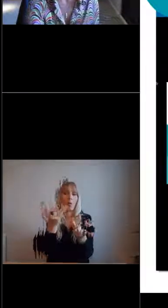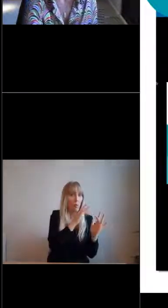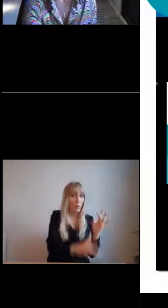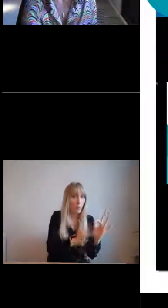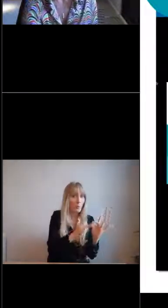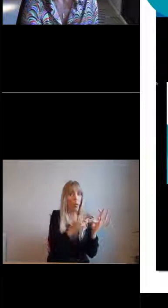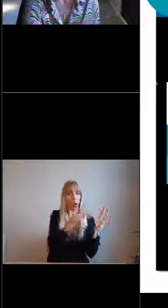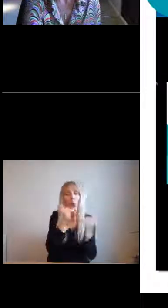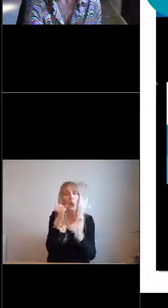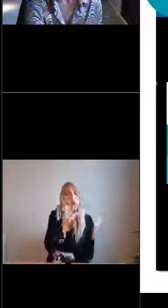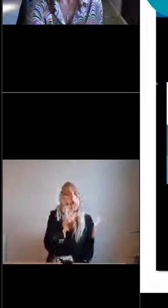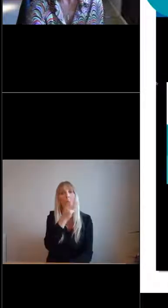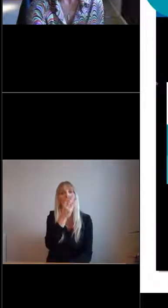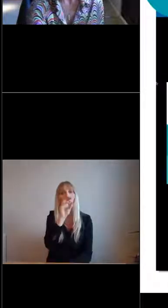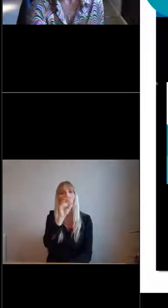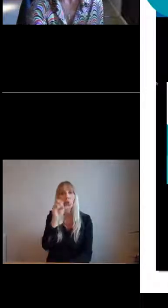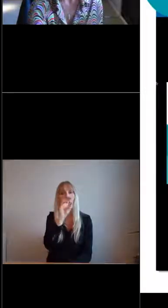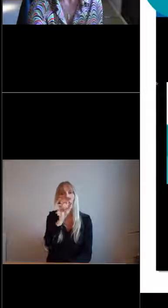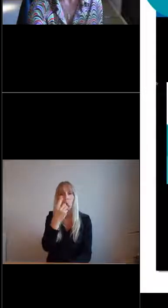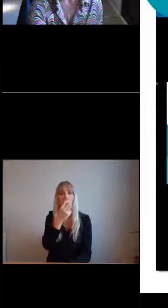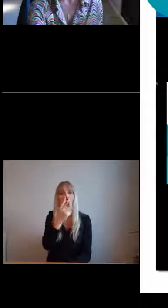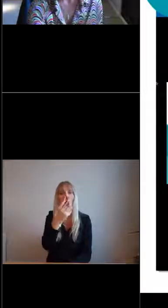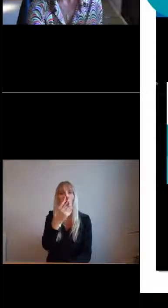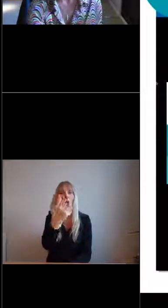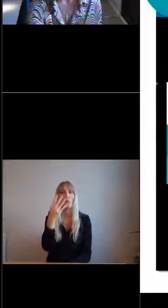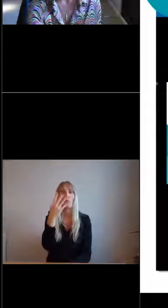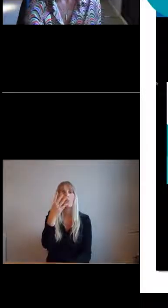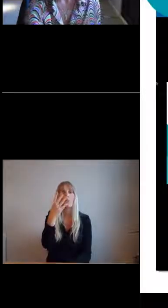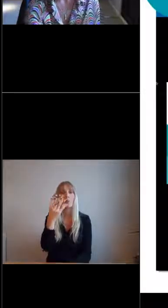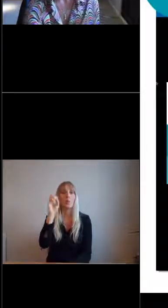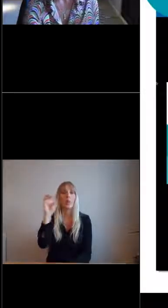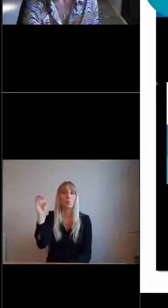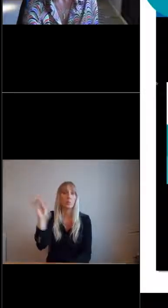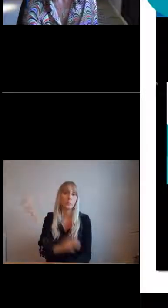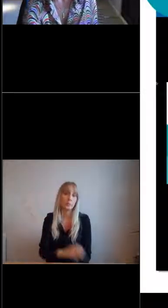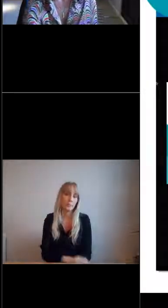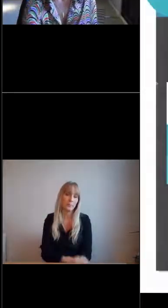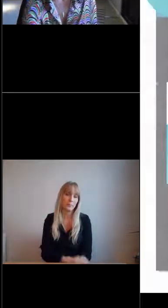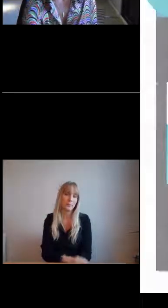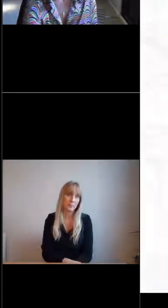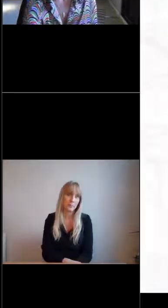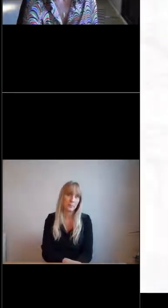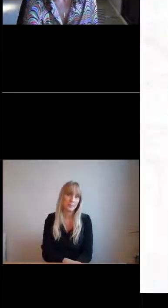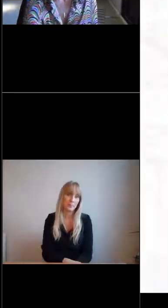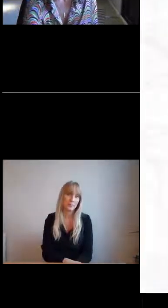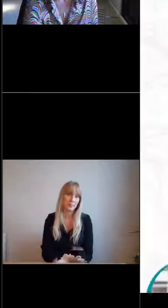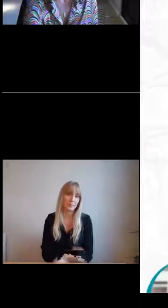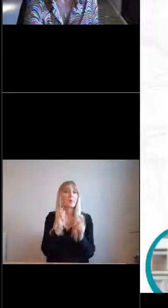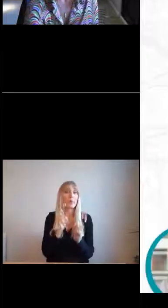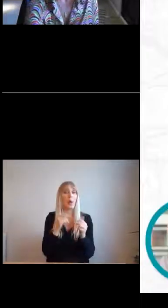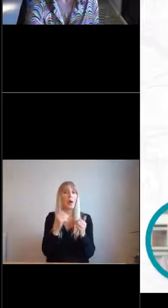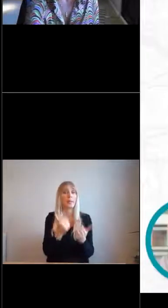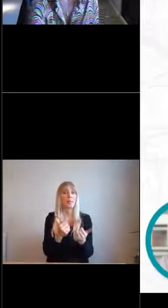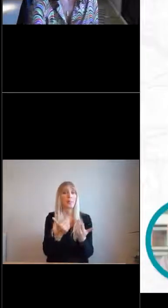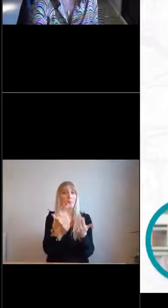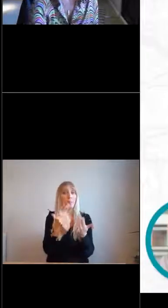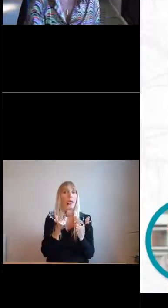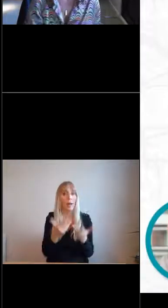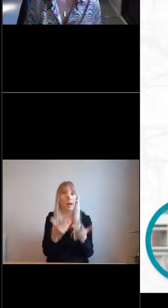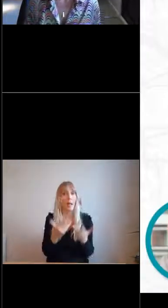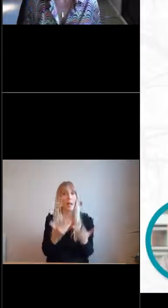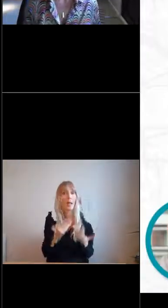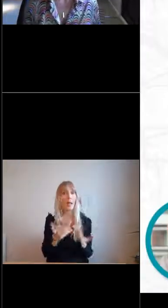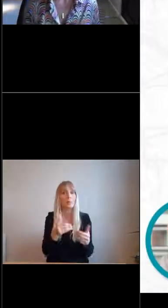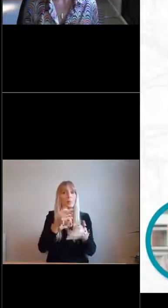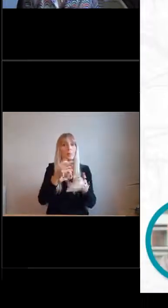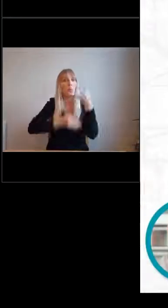on 0300 123 5000. Okay, so we're going to be focusing today's